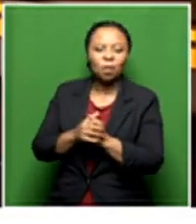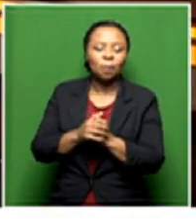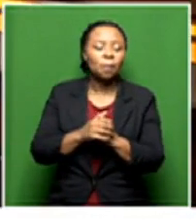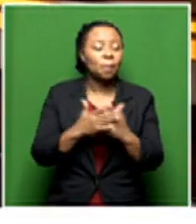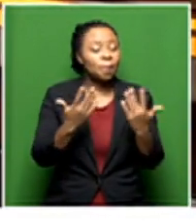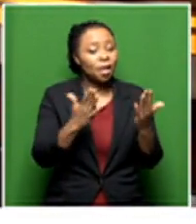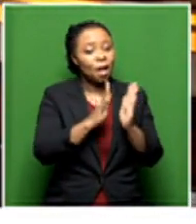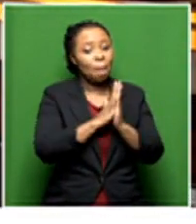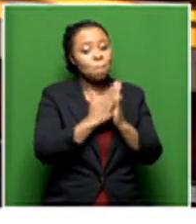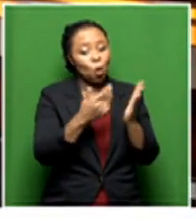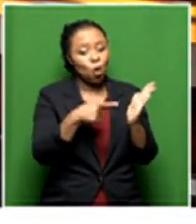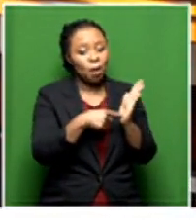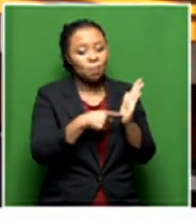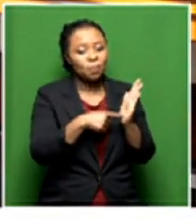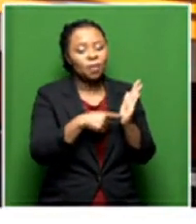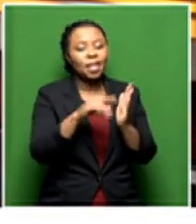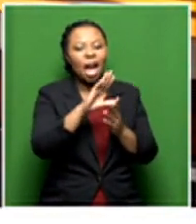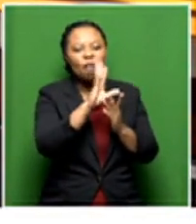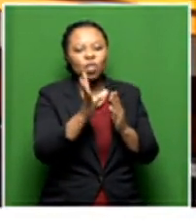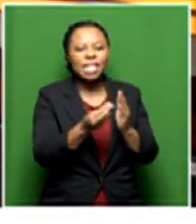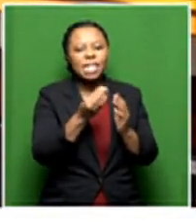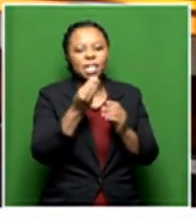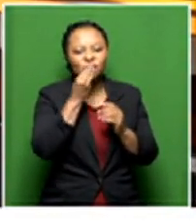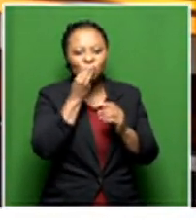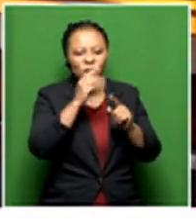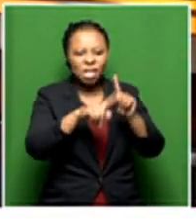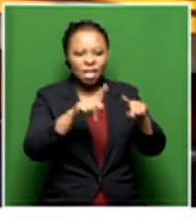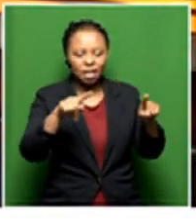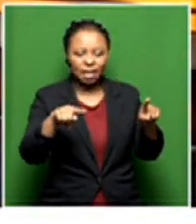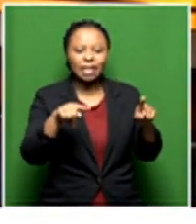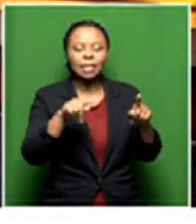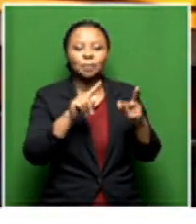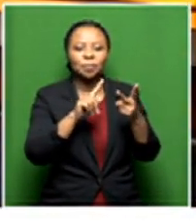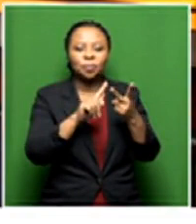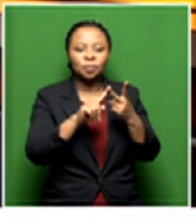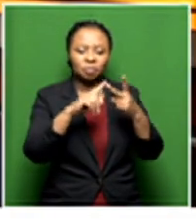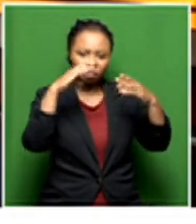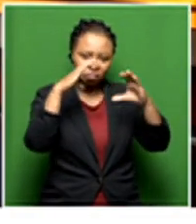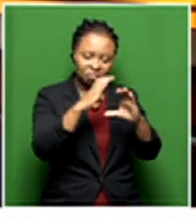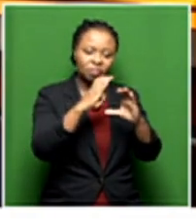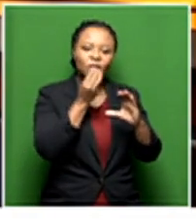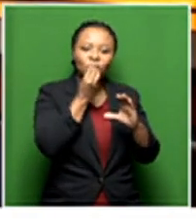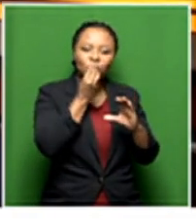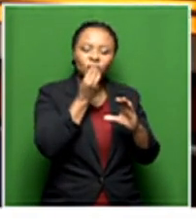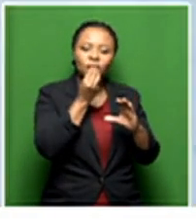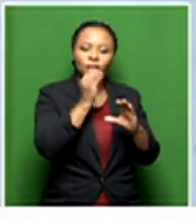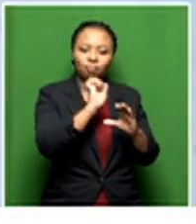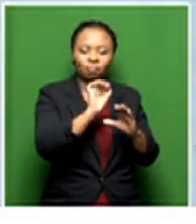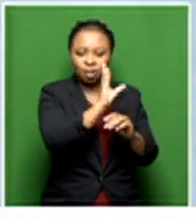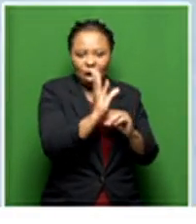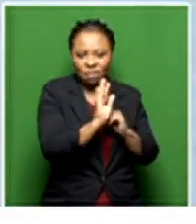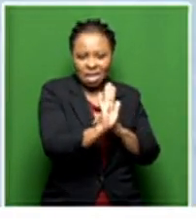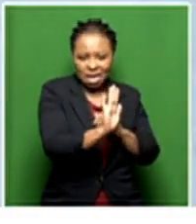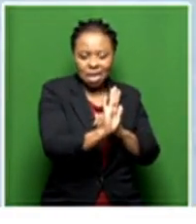The book is about African cuisine, but mainly focusing on South African cuisine. Okay. And it